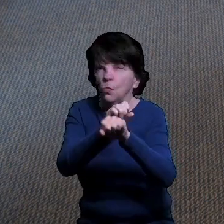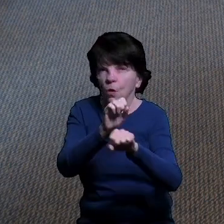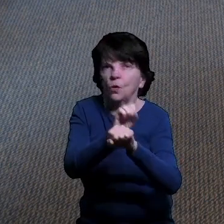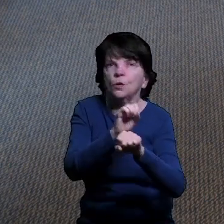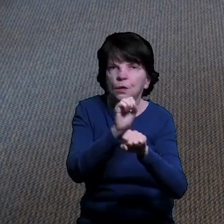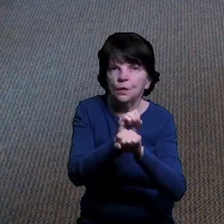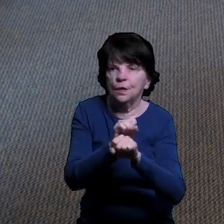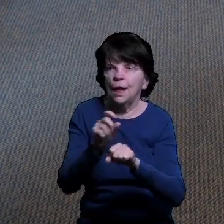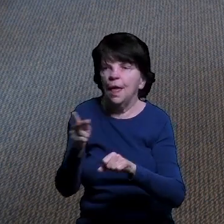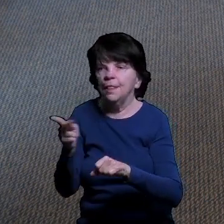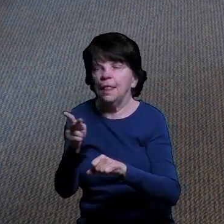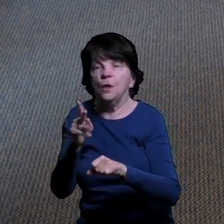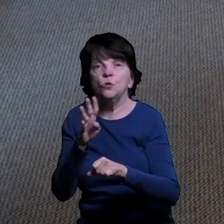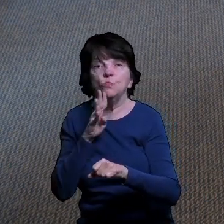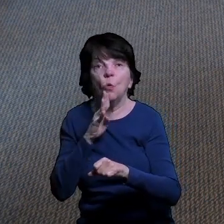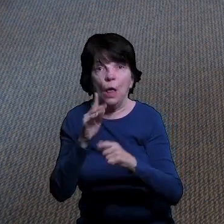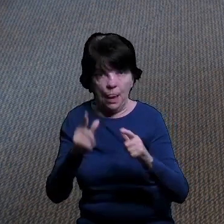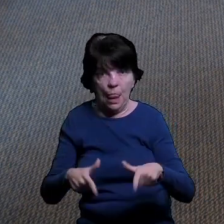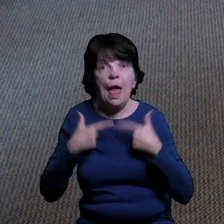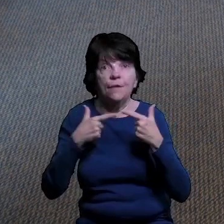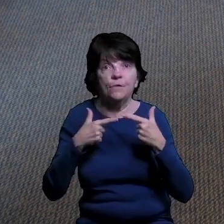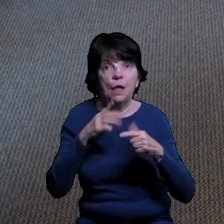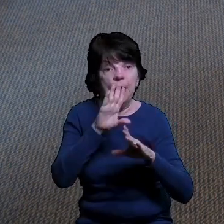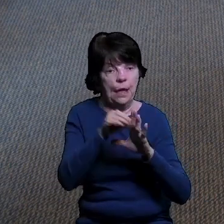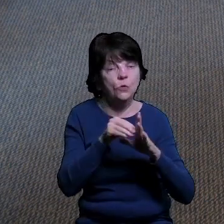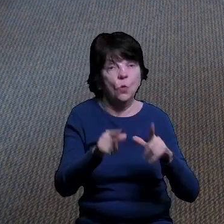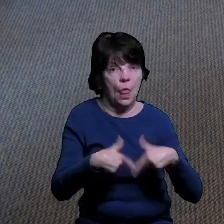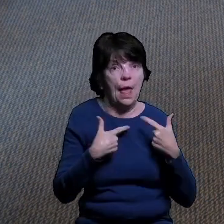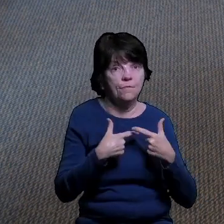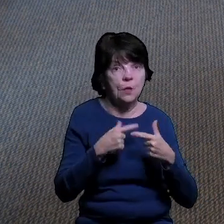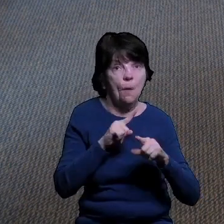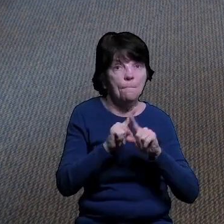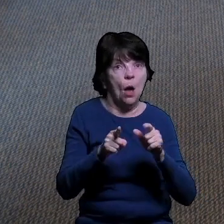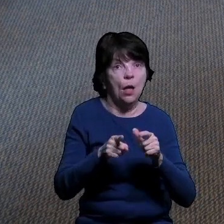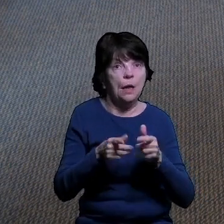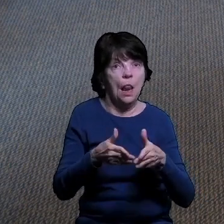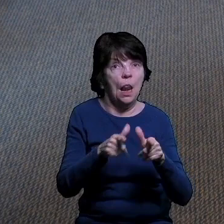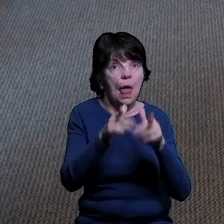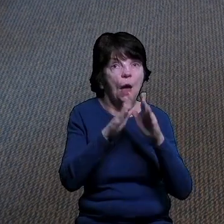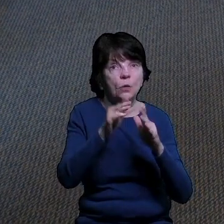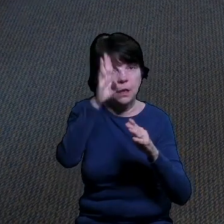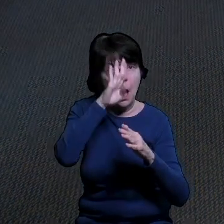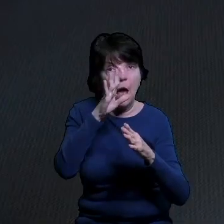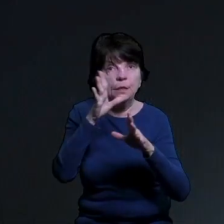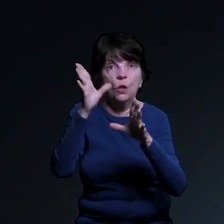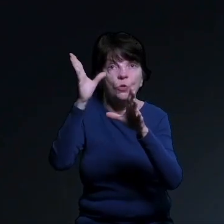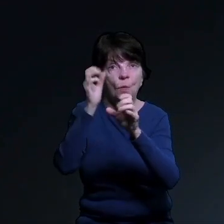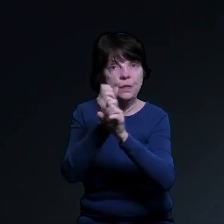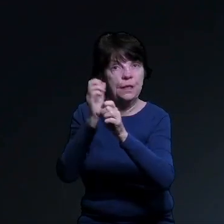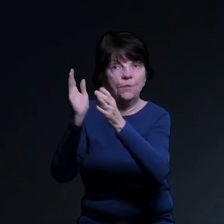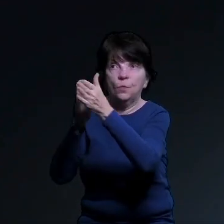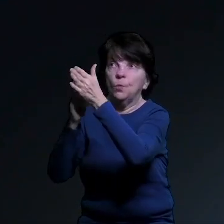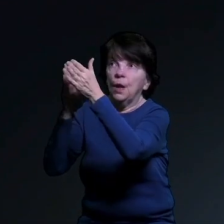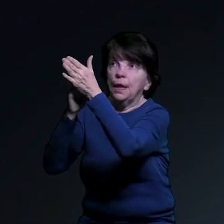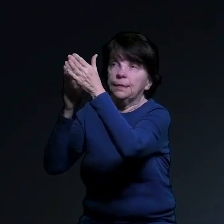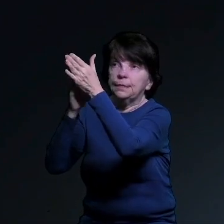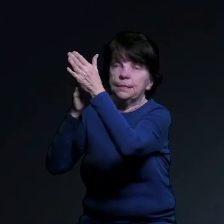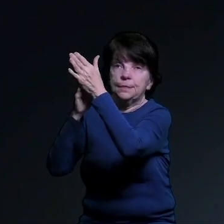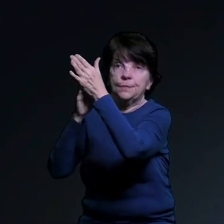where life was so desperately needed. Colossians chapter 4, verse 6 says, let your conversation be